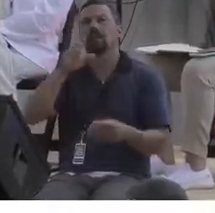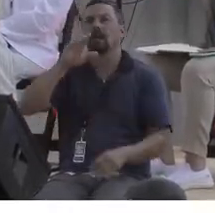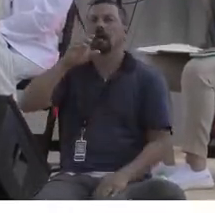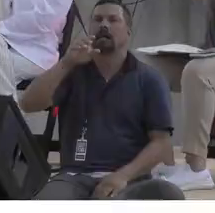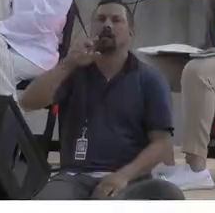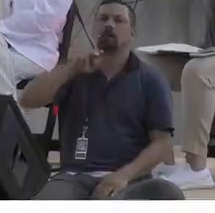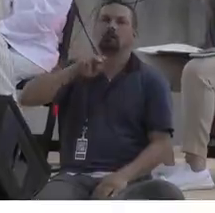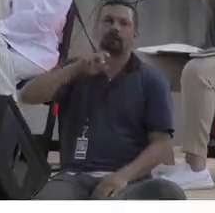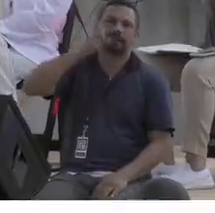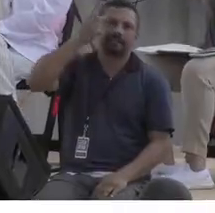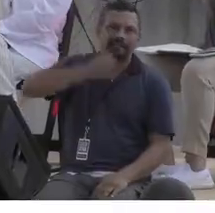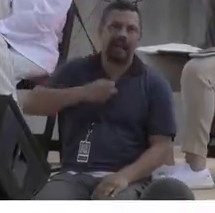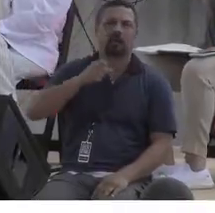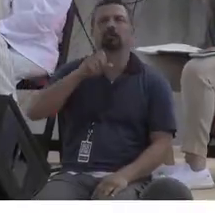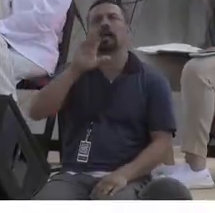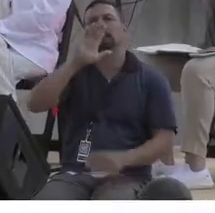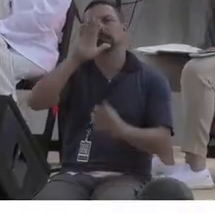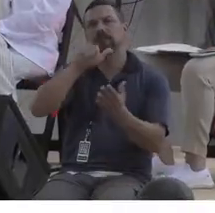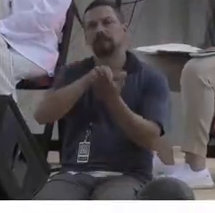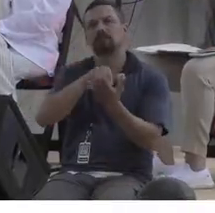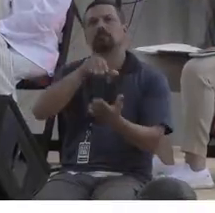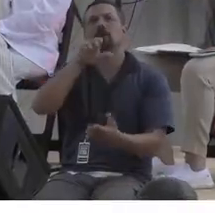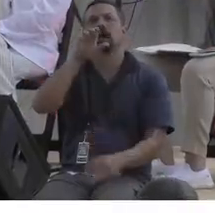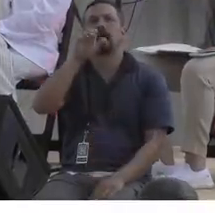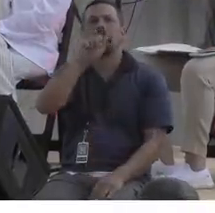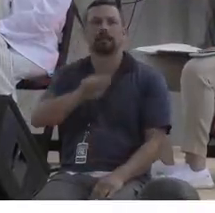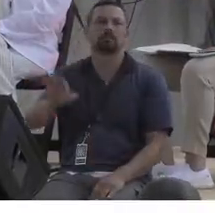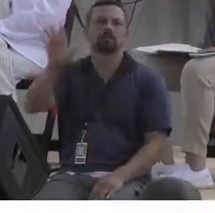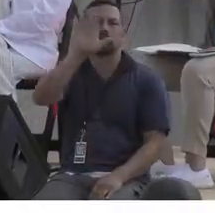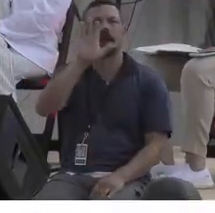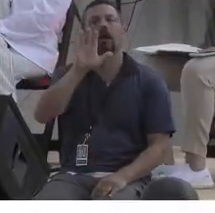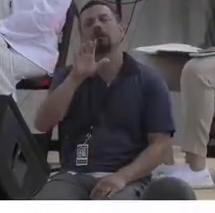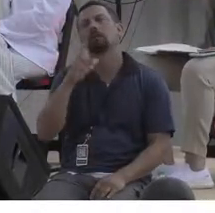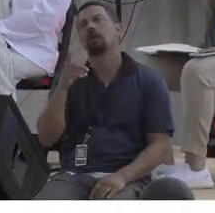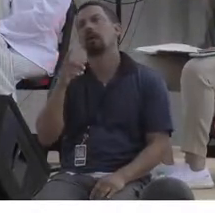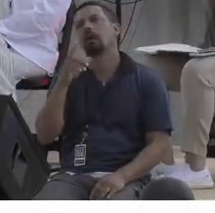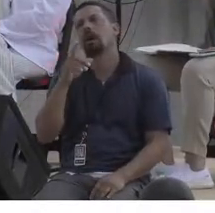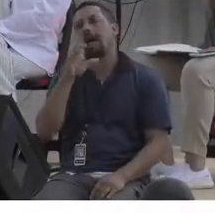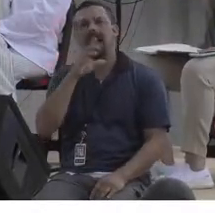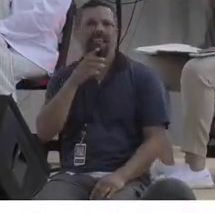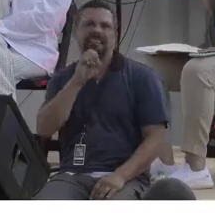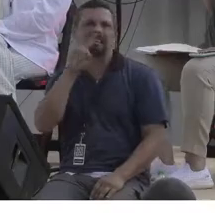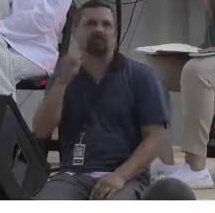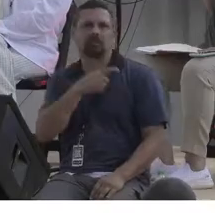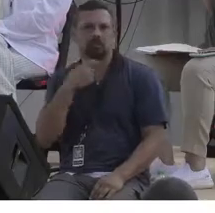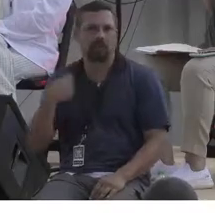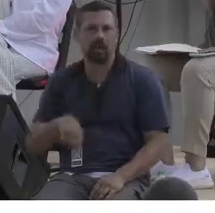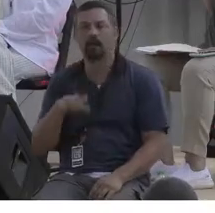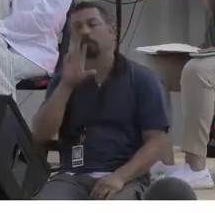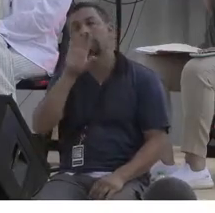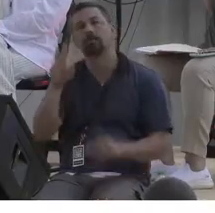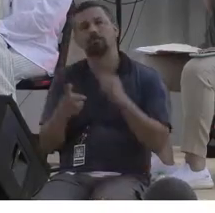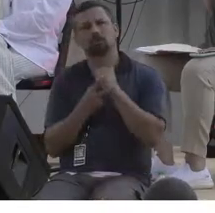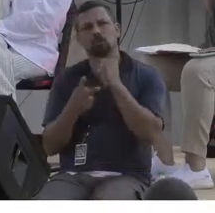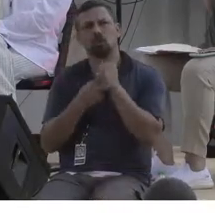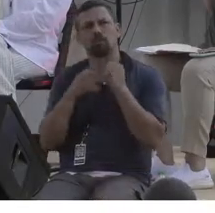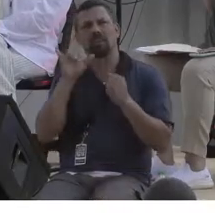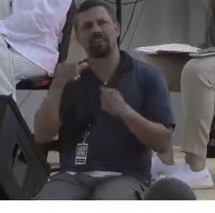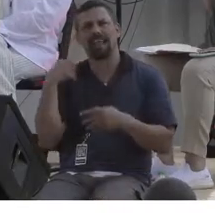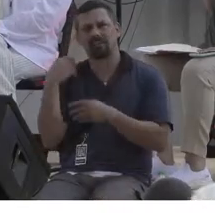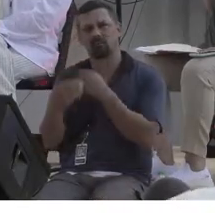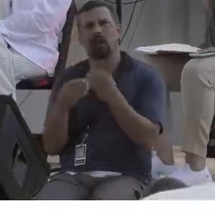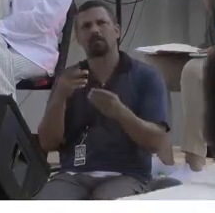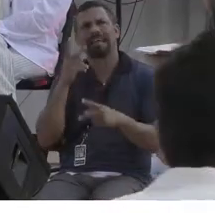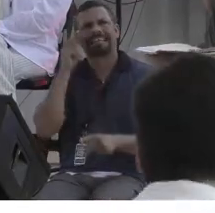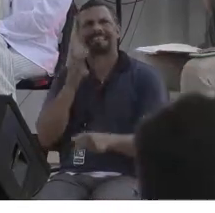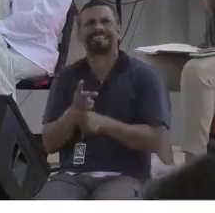Asia, even up to China. So, but what we, I think, preserving that craft, is we've seen digitization of this